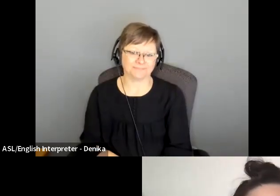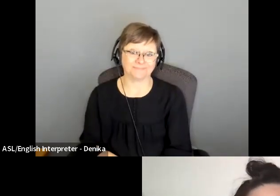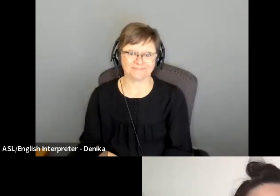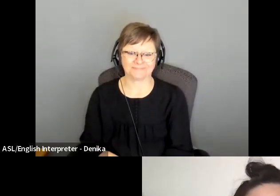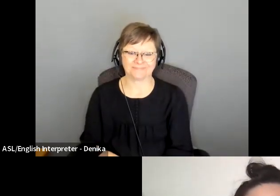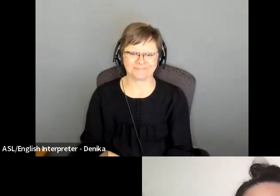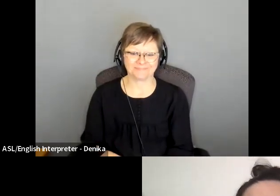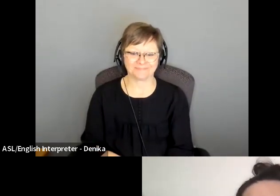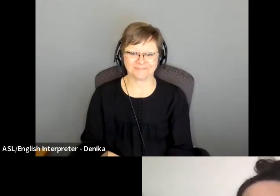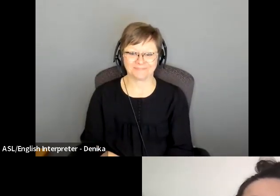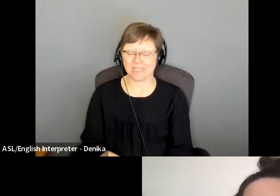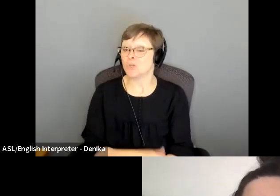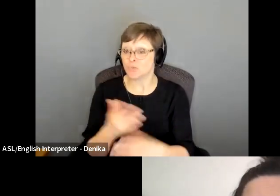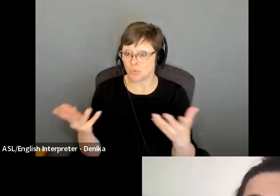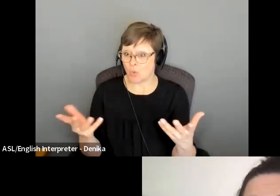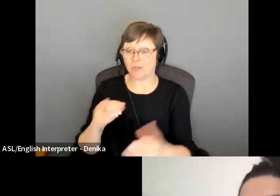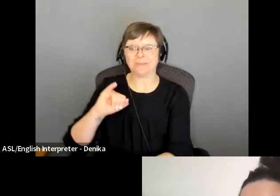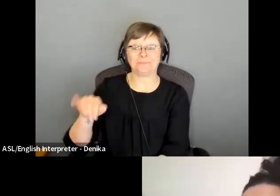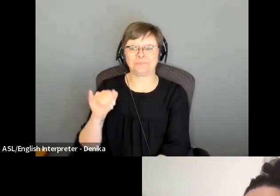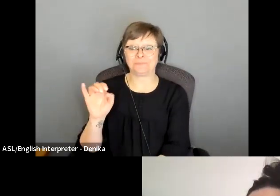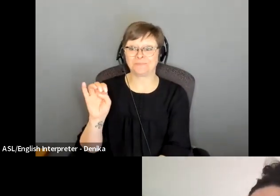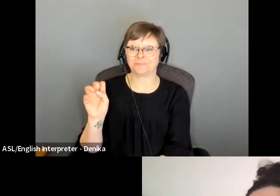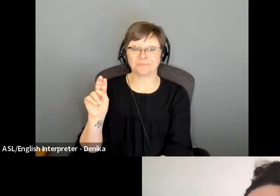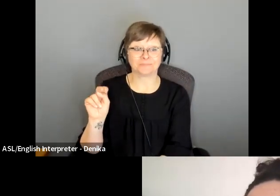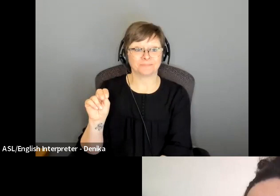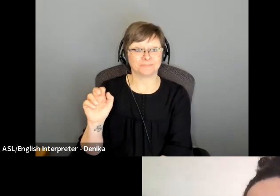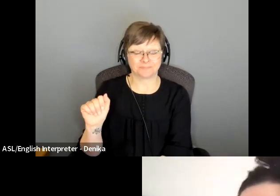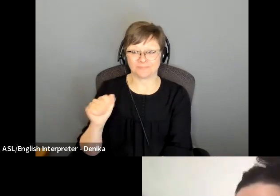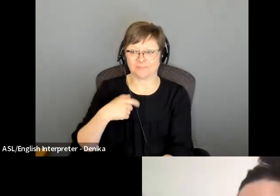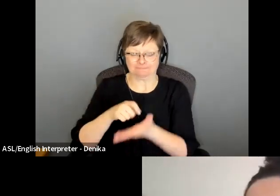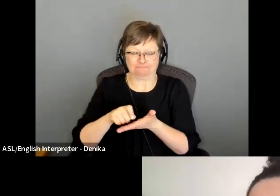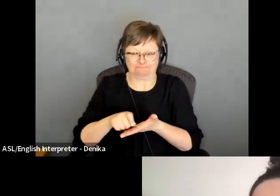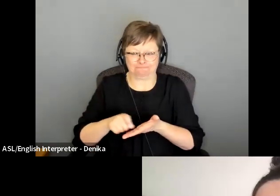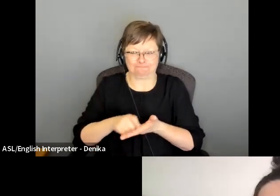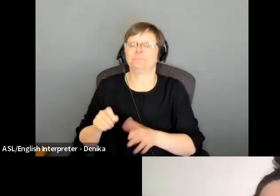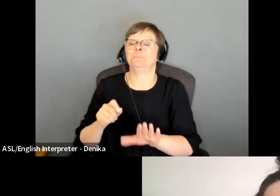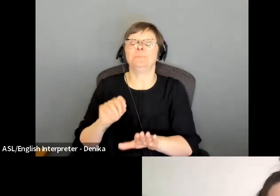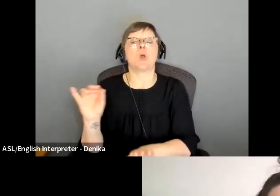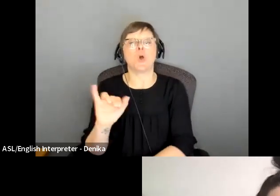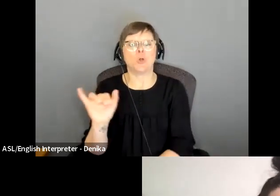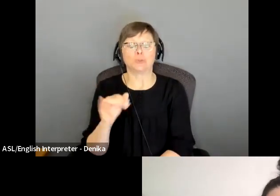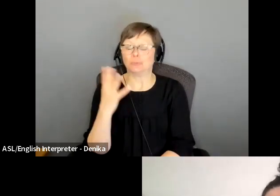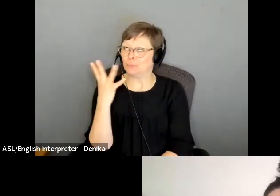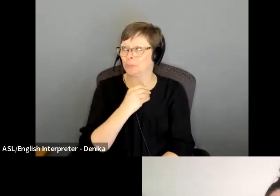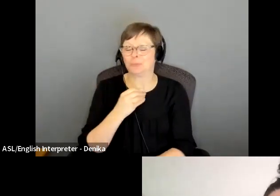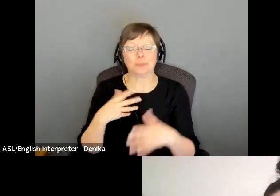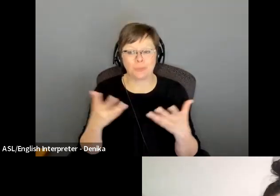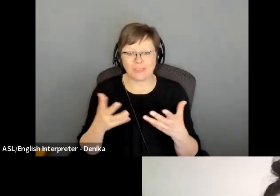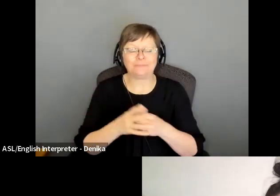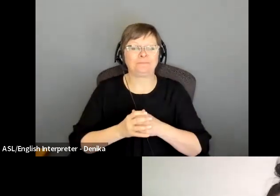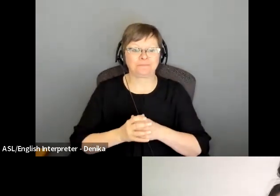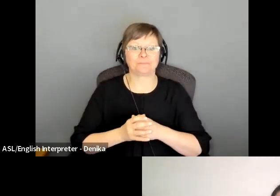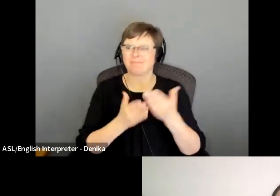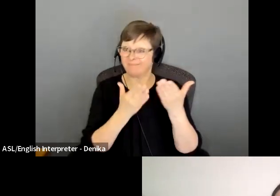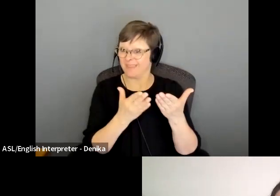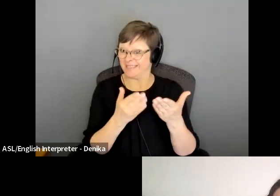Yes. So this is, I'll go for it. Well, and I was just writing down that I'm like, the other thing that's really beautiful is that even in this brief exchange, we